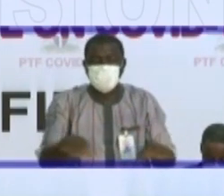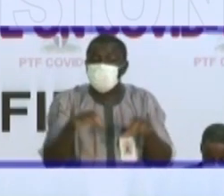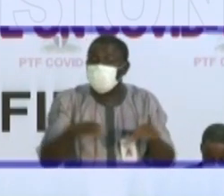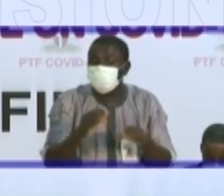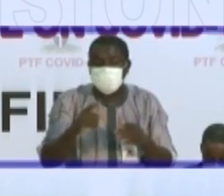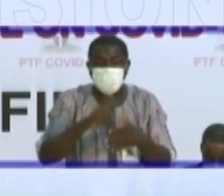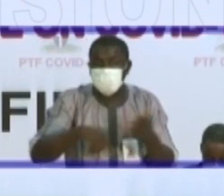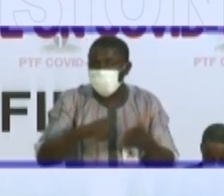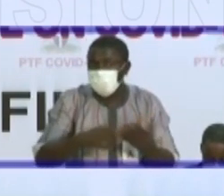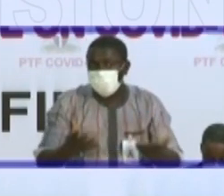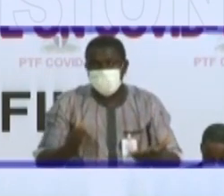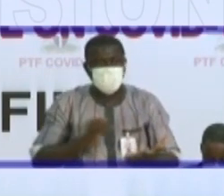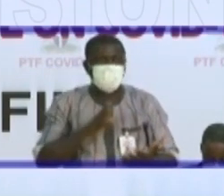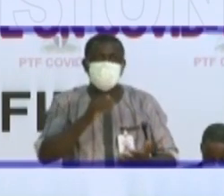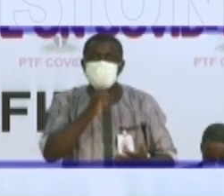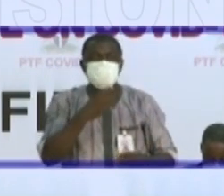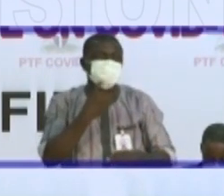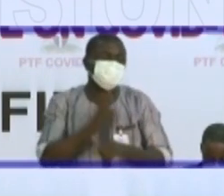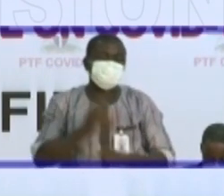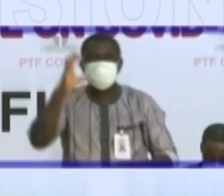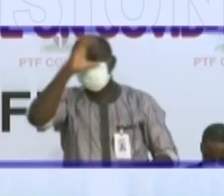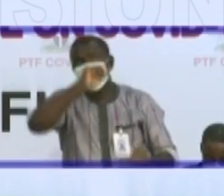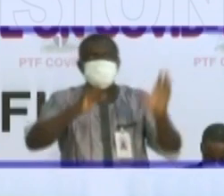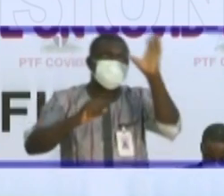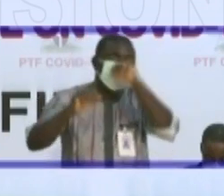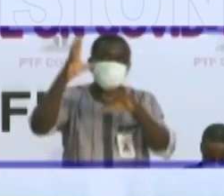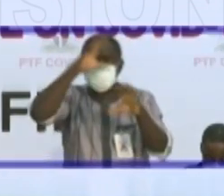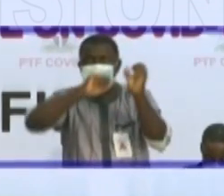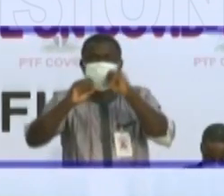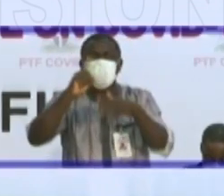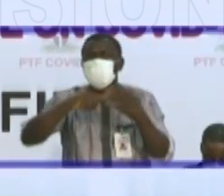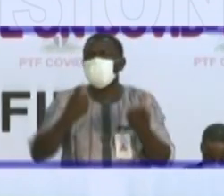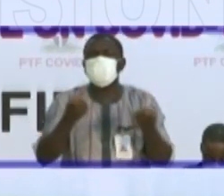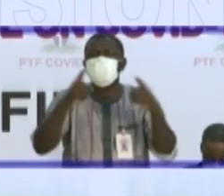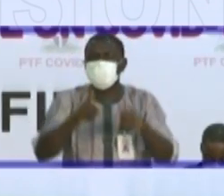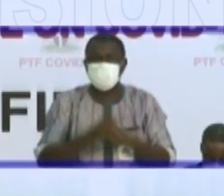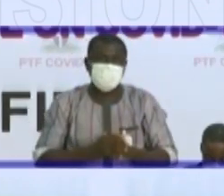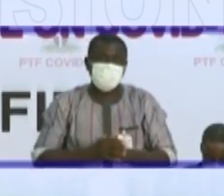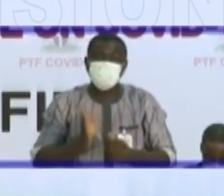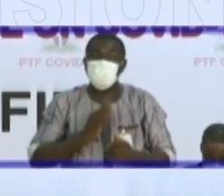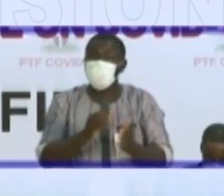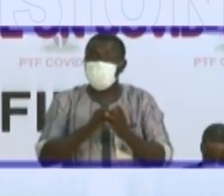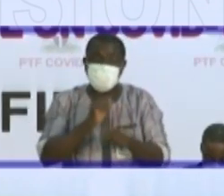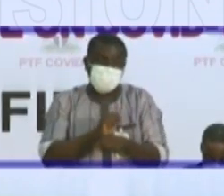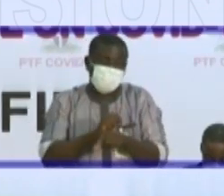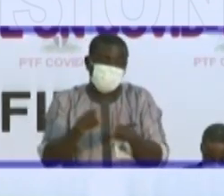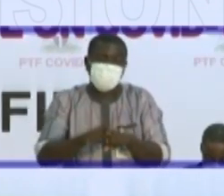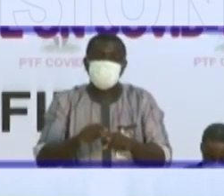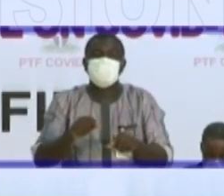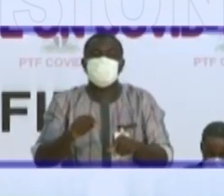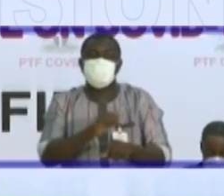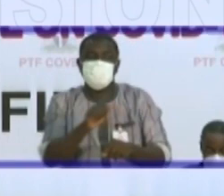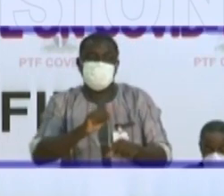to indulge myself with speculations as to what would happen. Ours as a task force is to